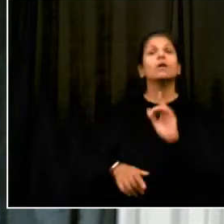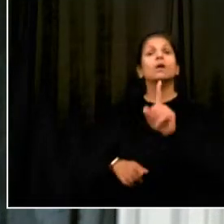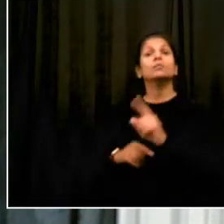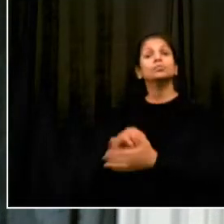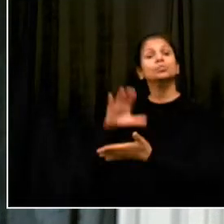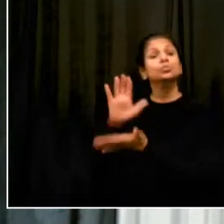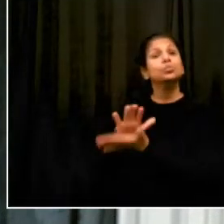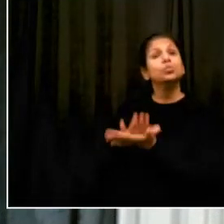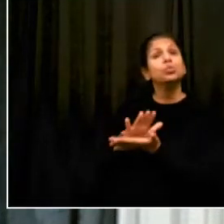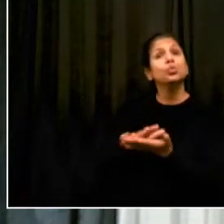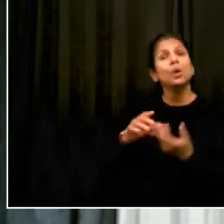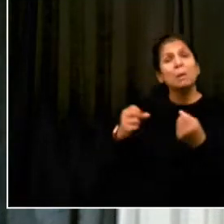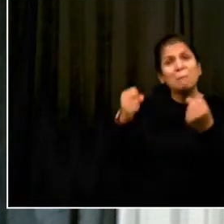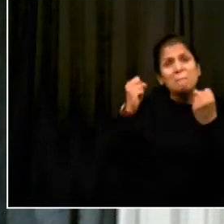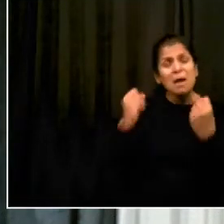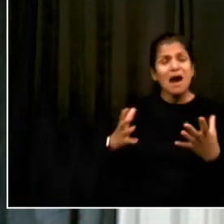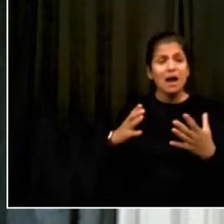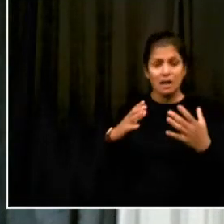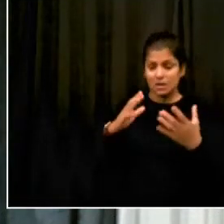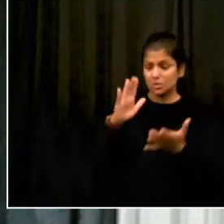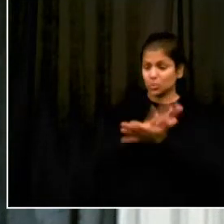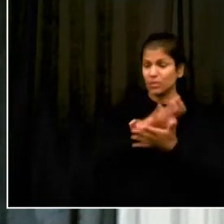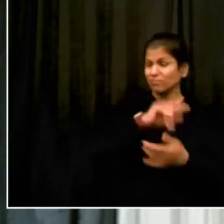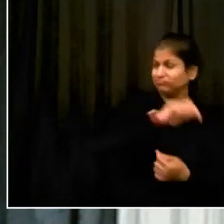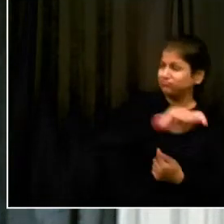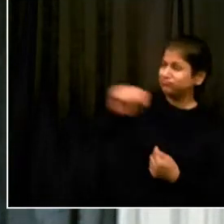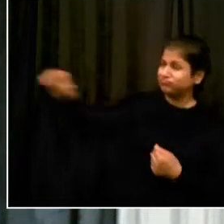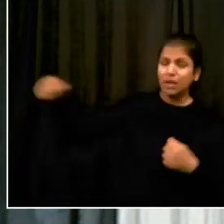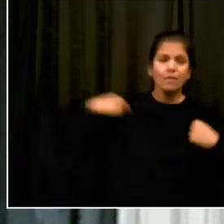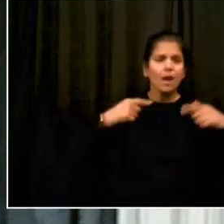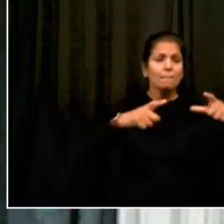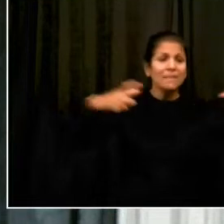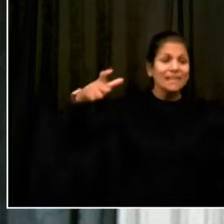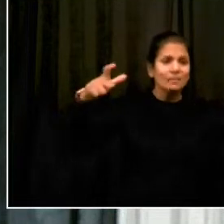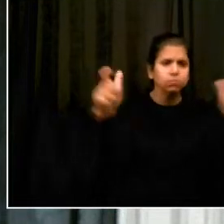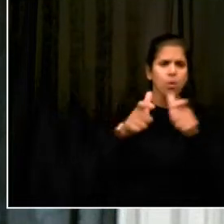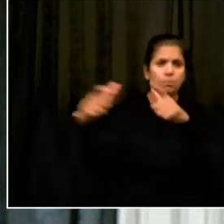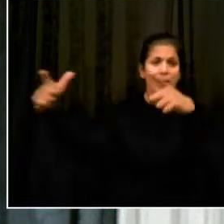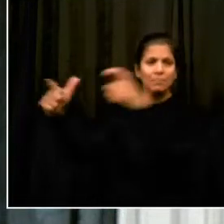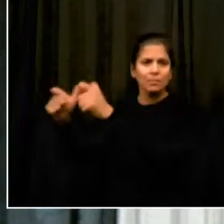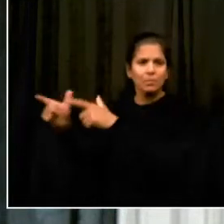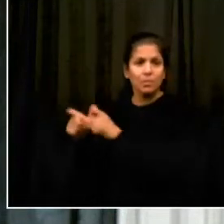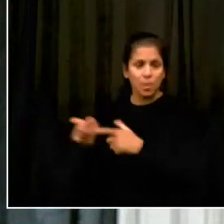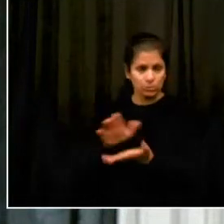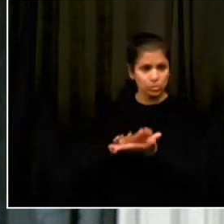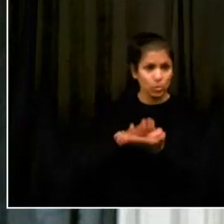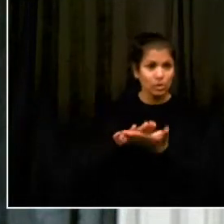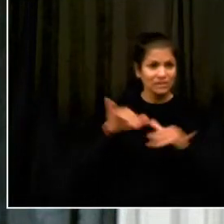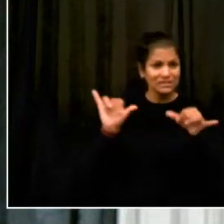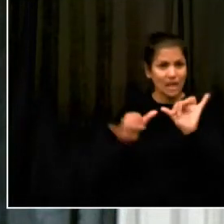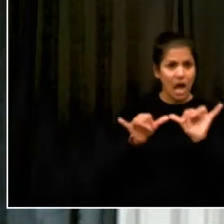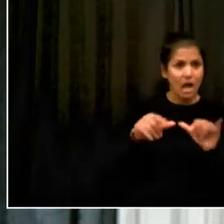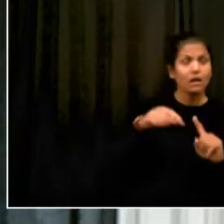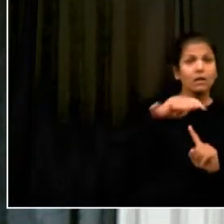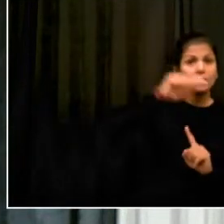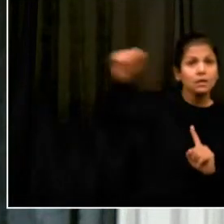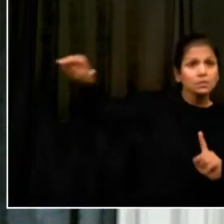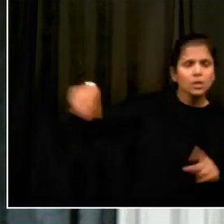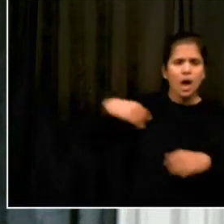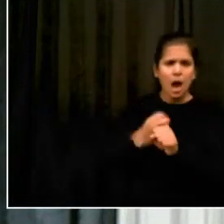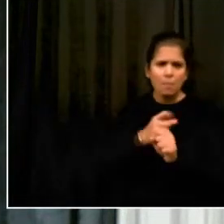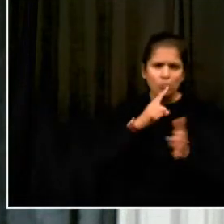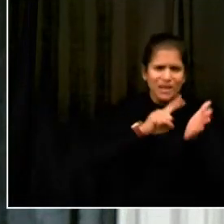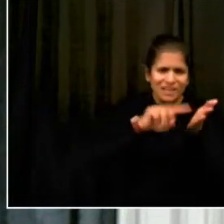and it's important that we're taking good care to keep them that way while New Yorkers do everything we can to stop the